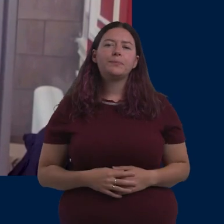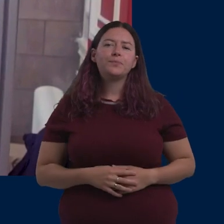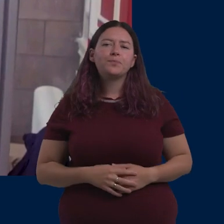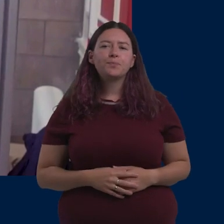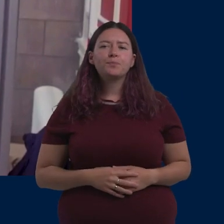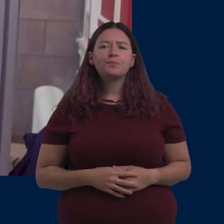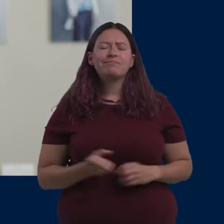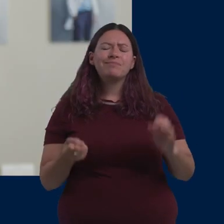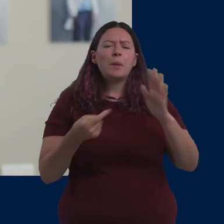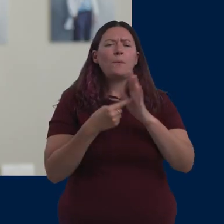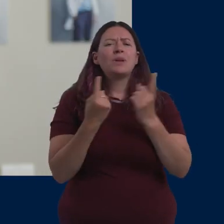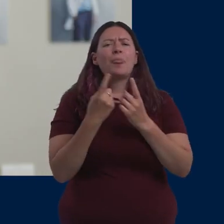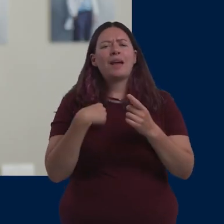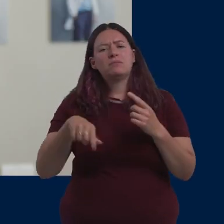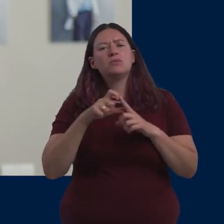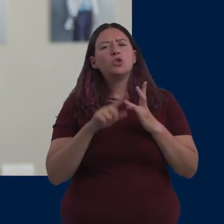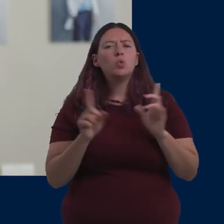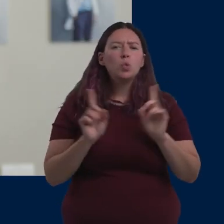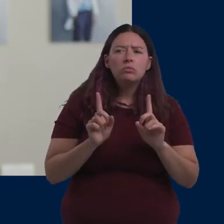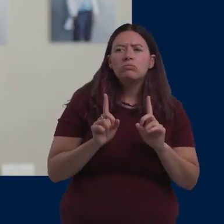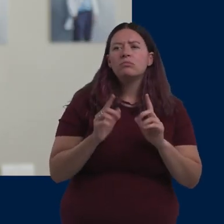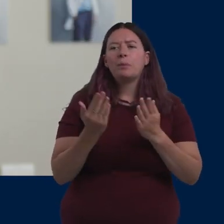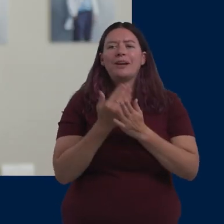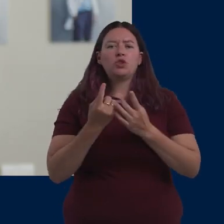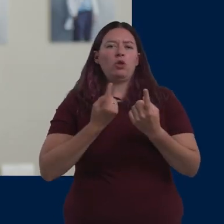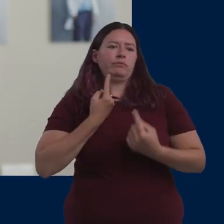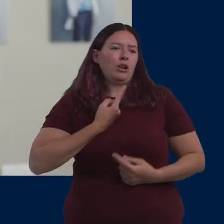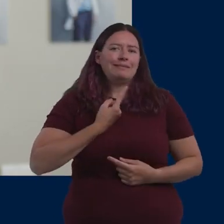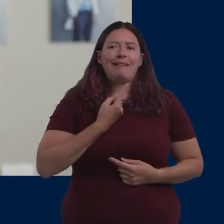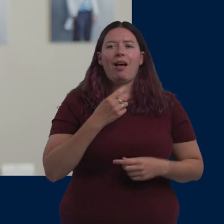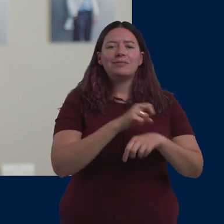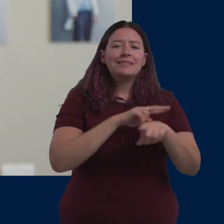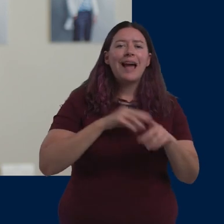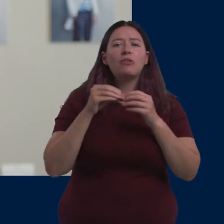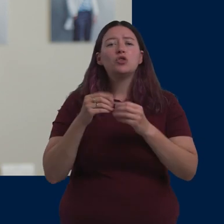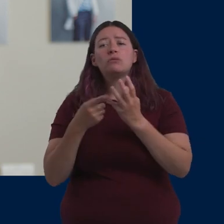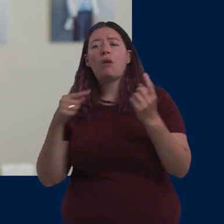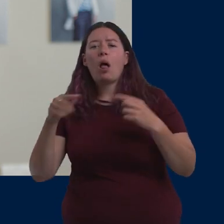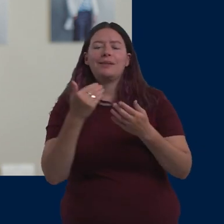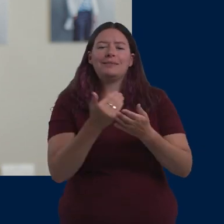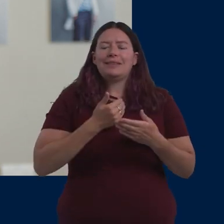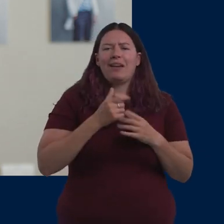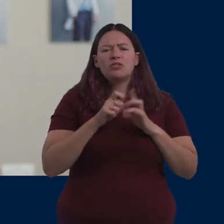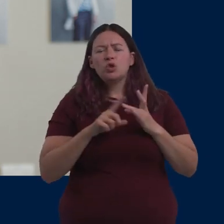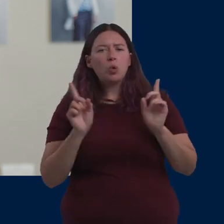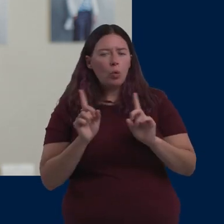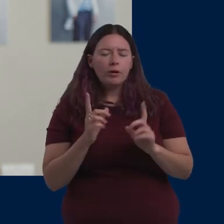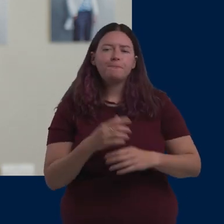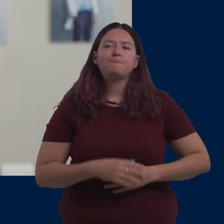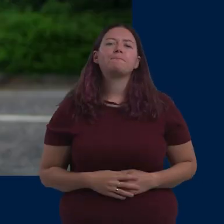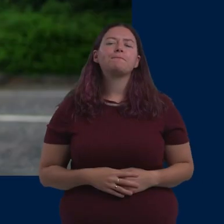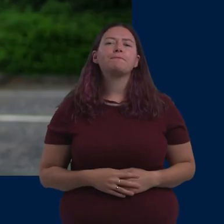COVID-19. The key things that all of us can do to keep ourselves, staff, students, and others as safe as